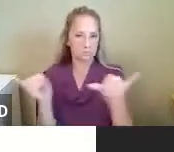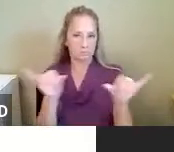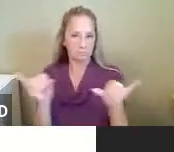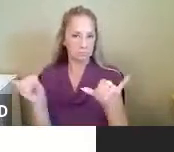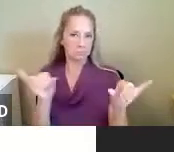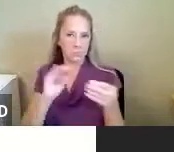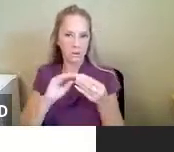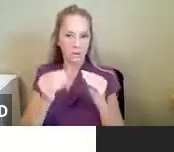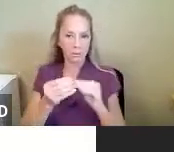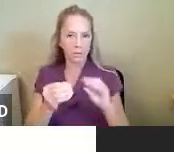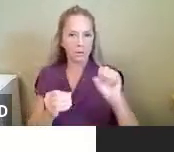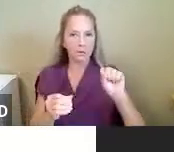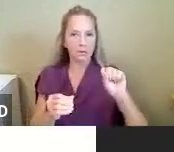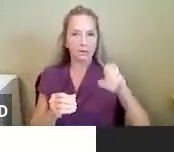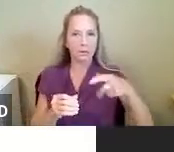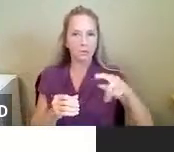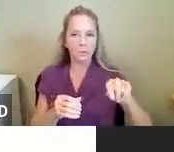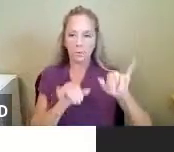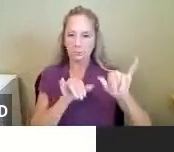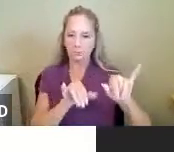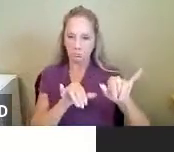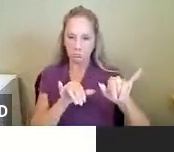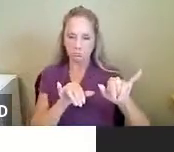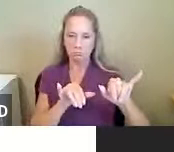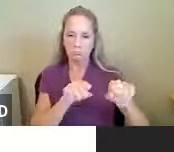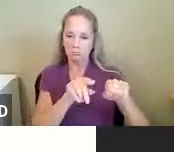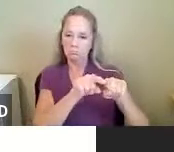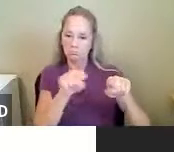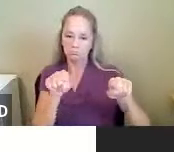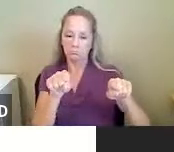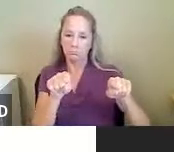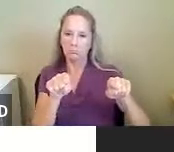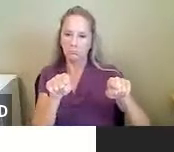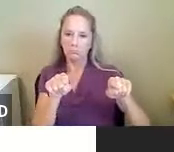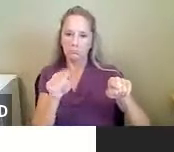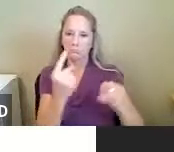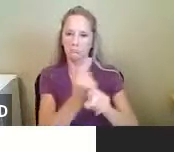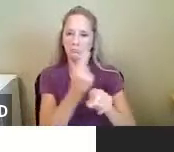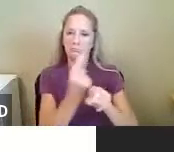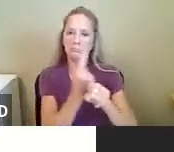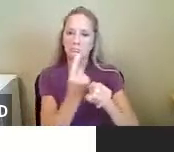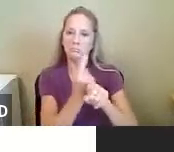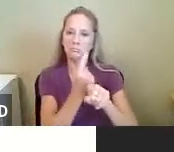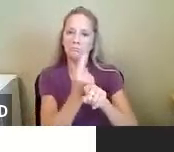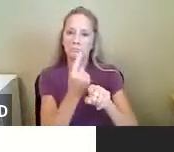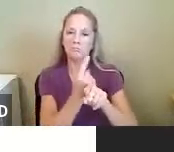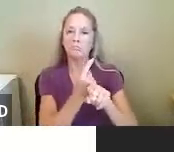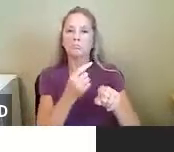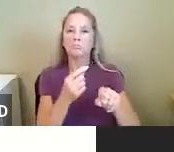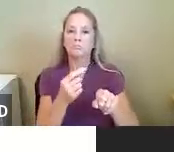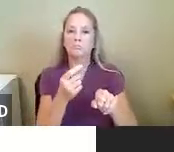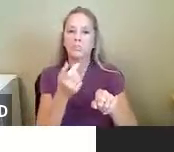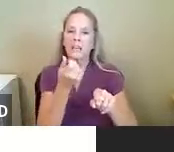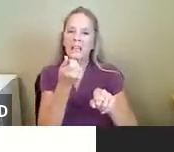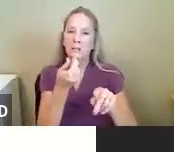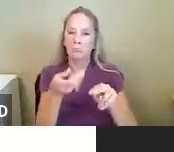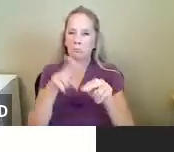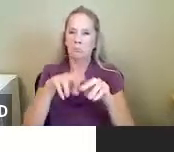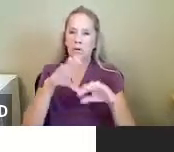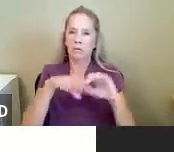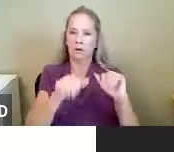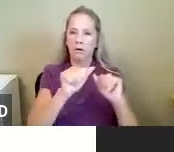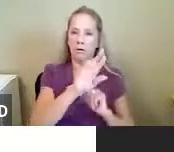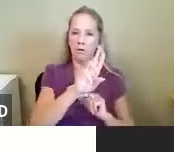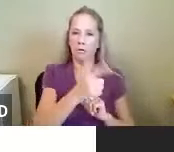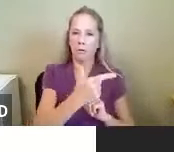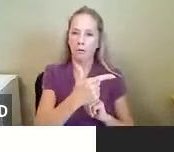that September is on track to, it would seem, exceed August, but would not